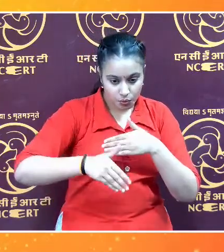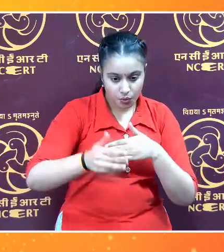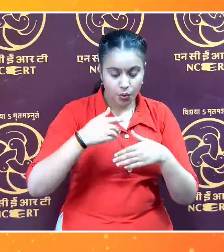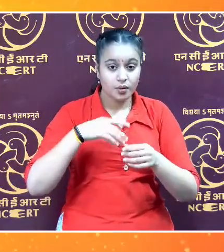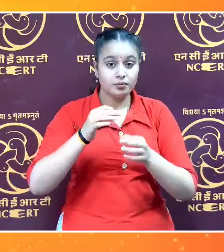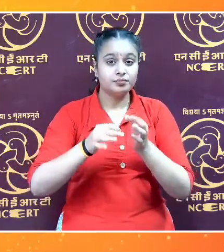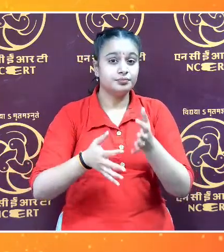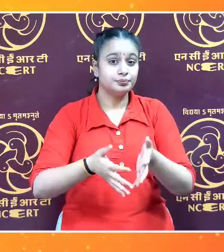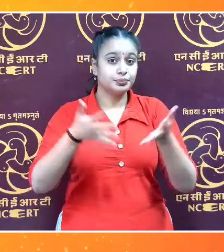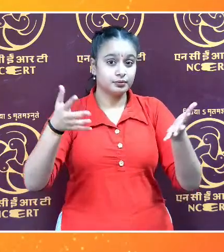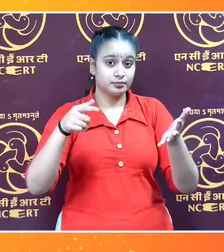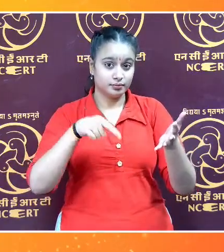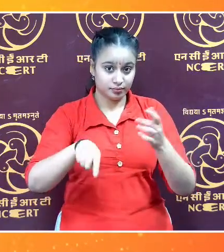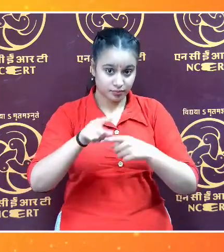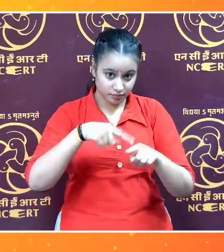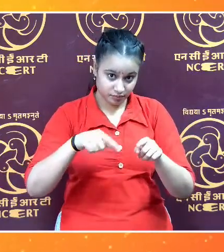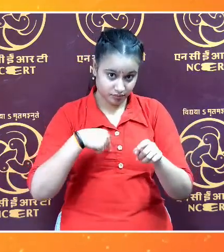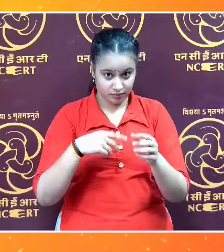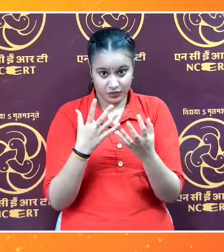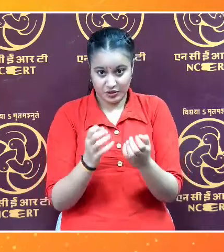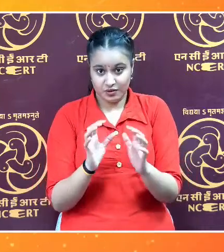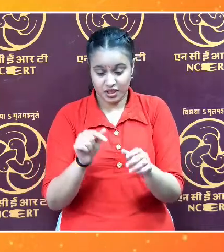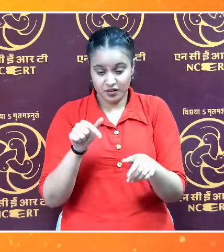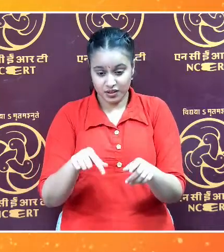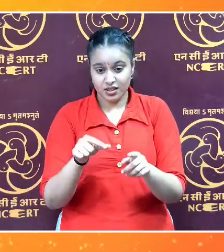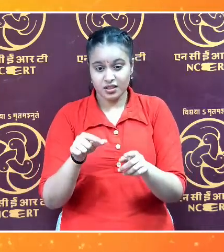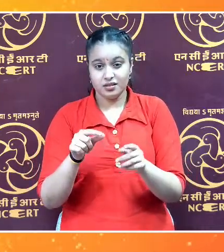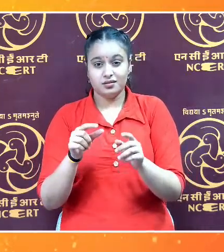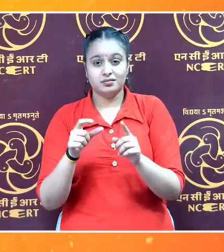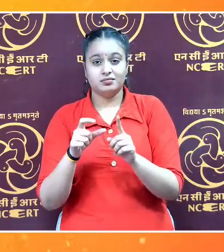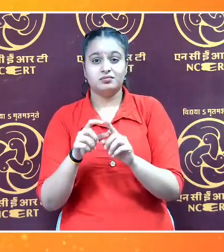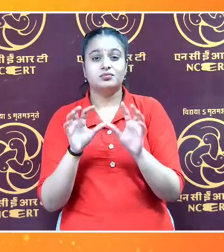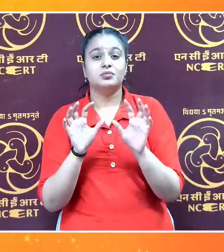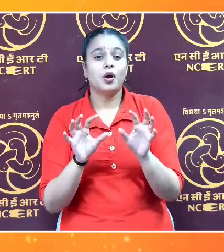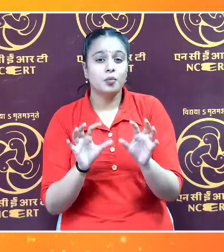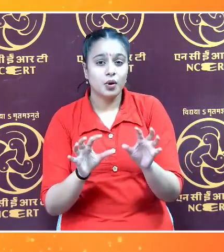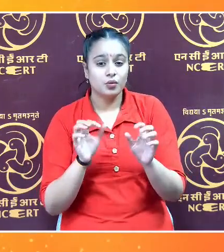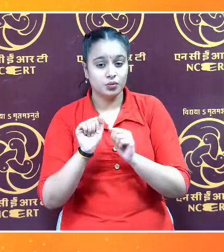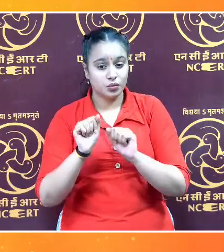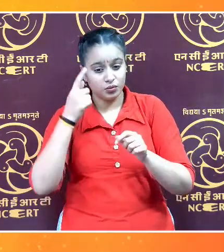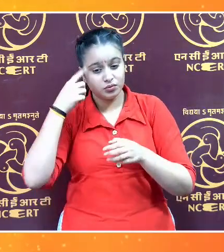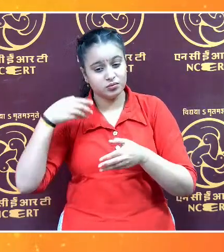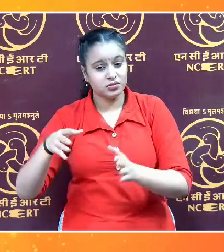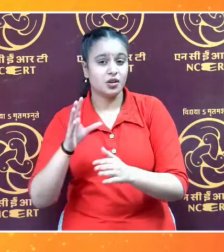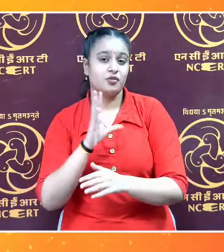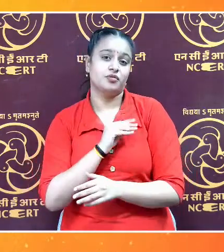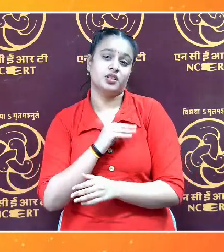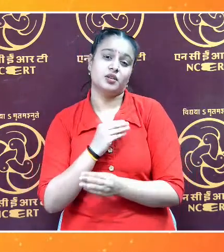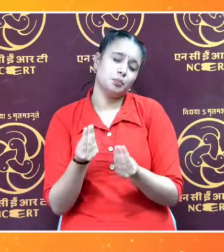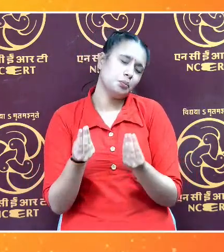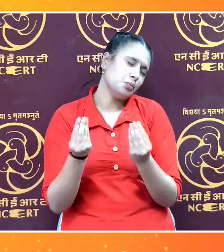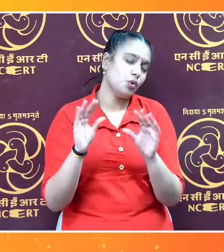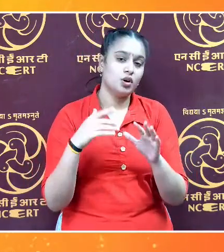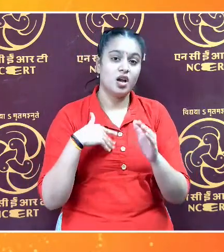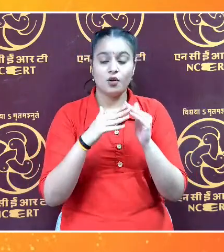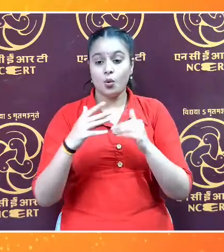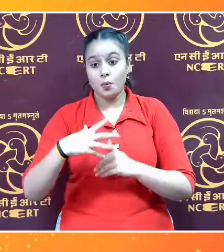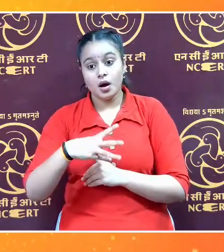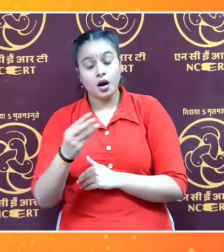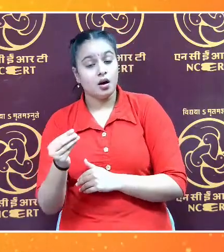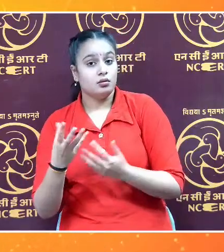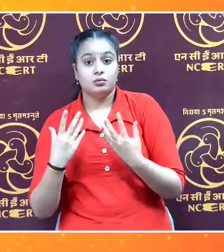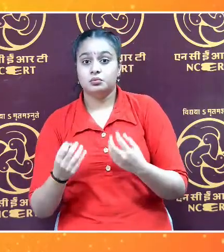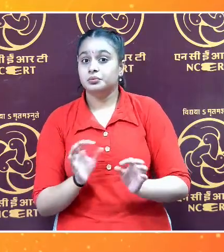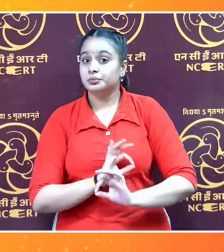burst crackers. Yeah. At that time, these pets, these dogs, even the stray dogs, they are so scared, they don't even come out of the house.